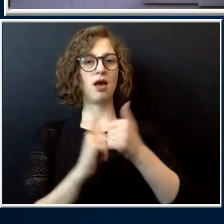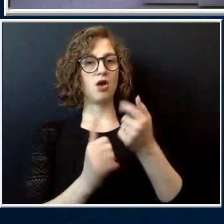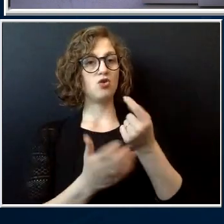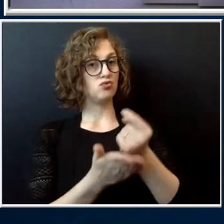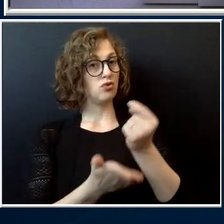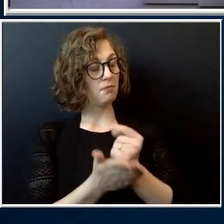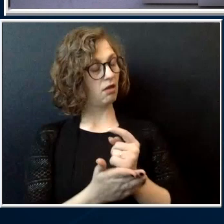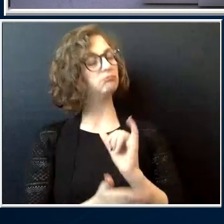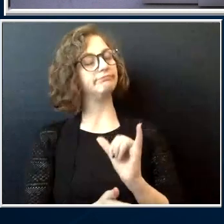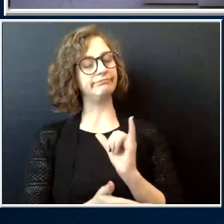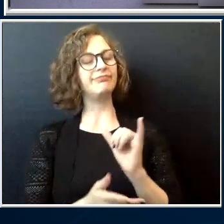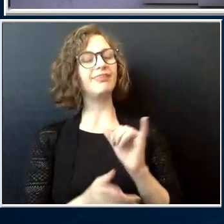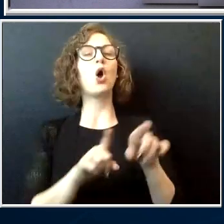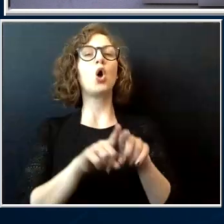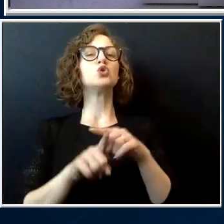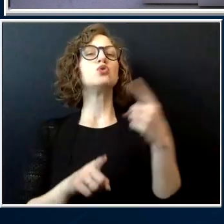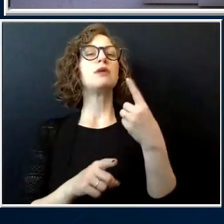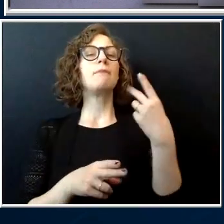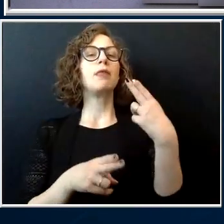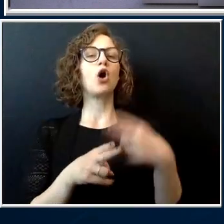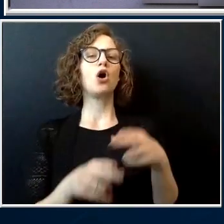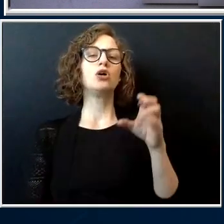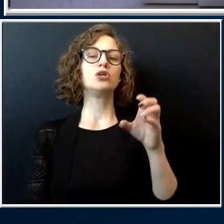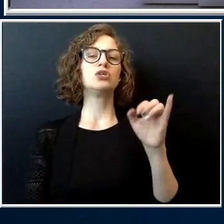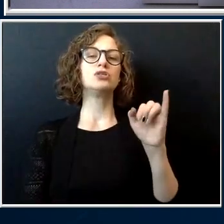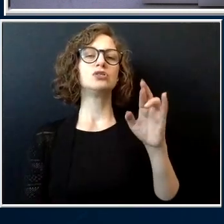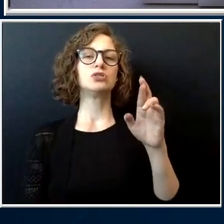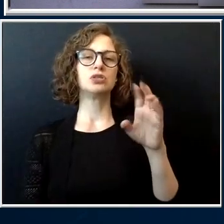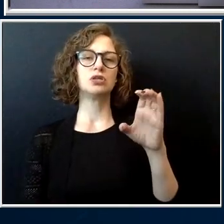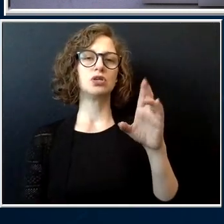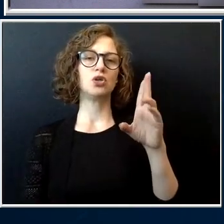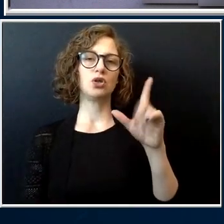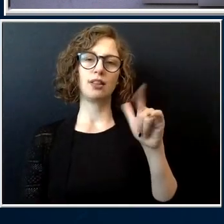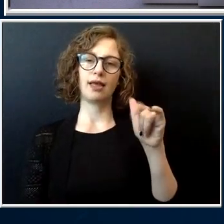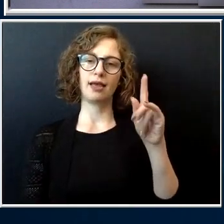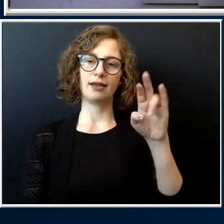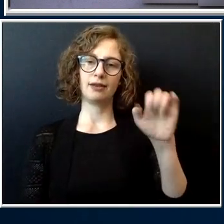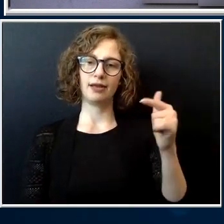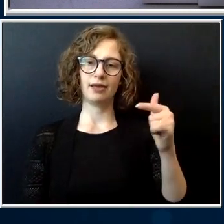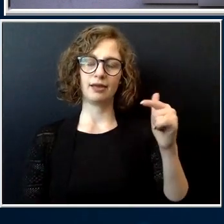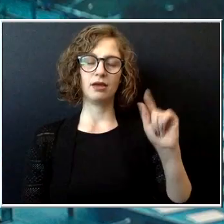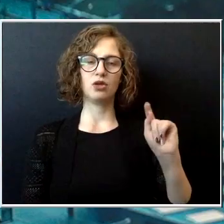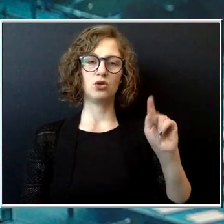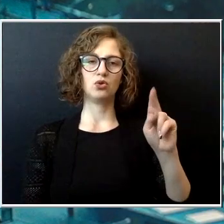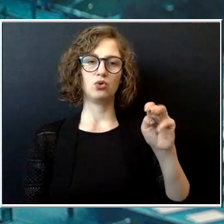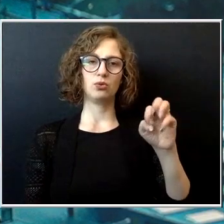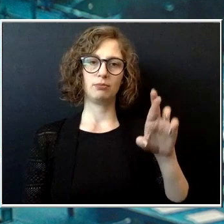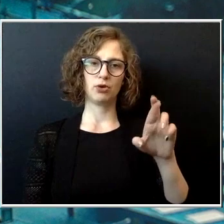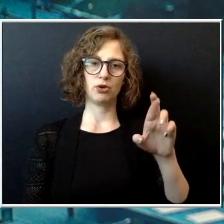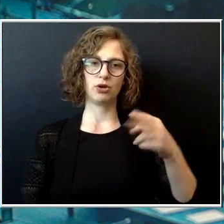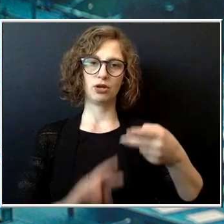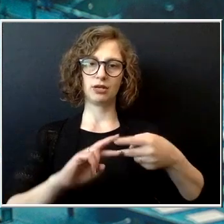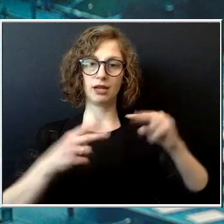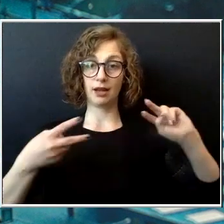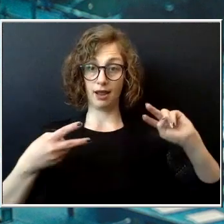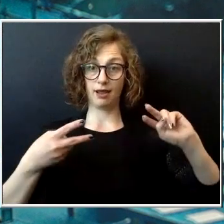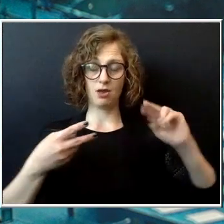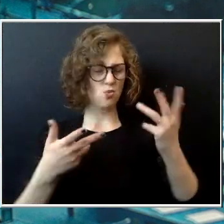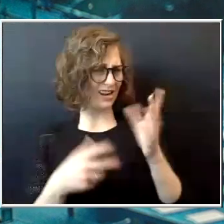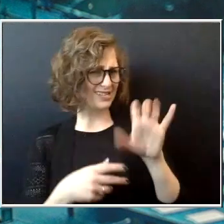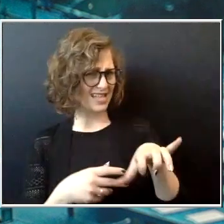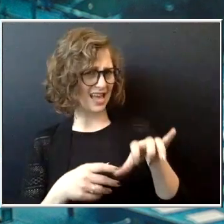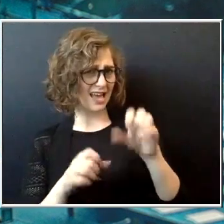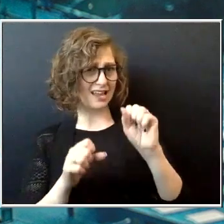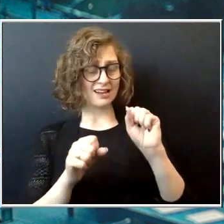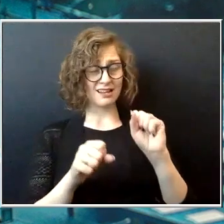tumor DNA. What is that, and can you use it instead of a biopsy? So we can, and we do. You can have your